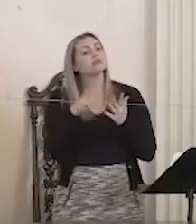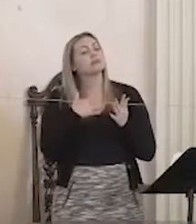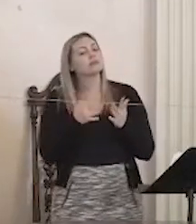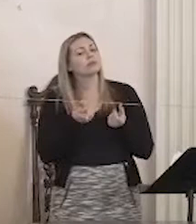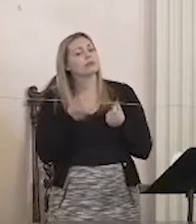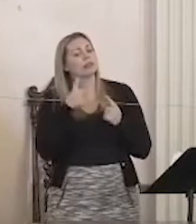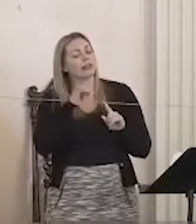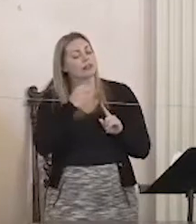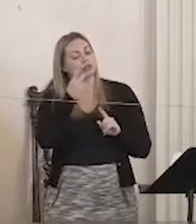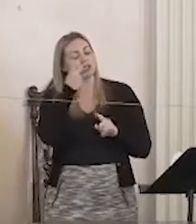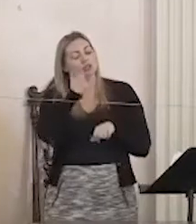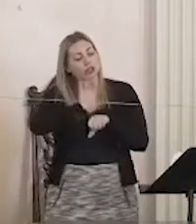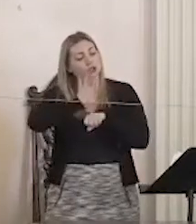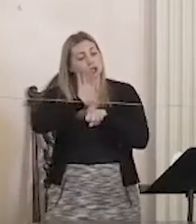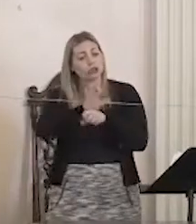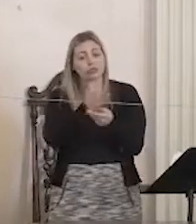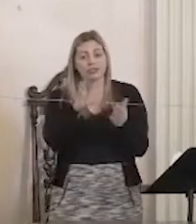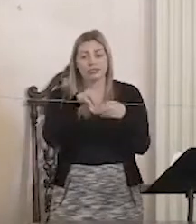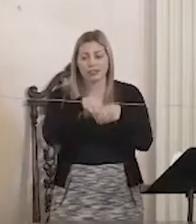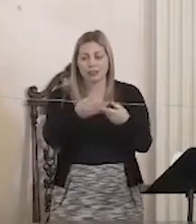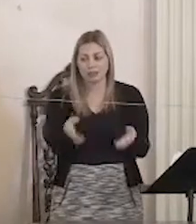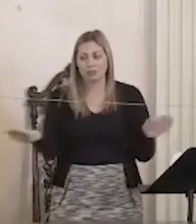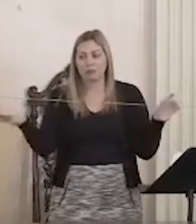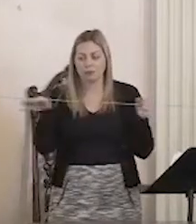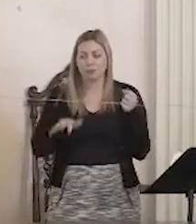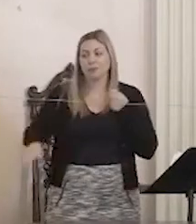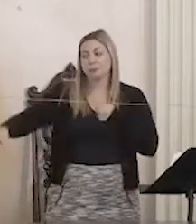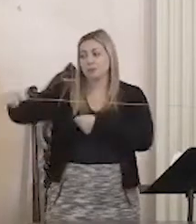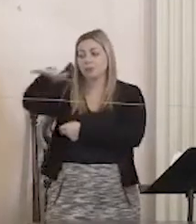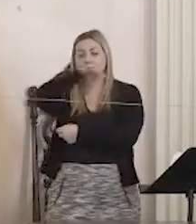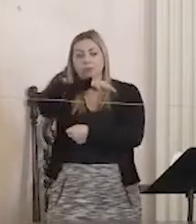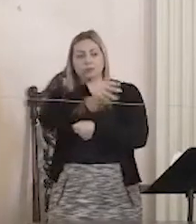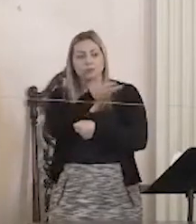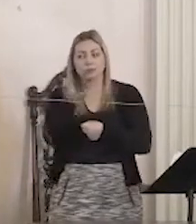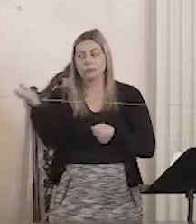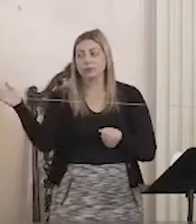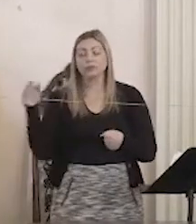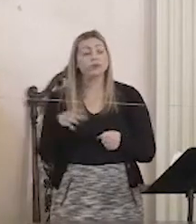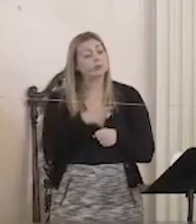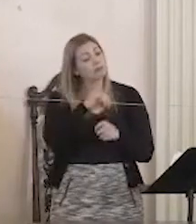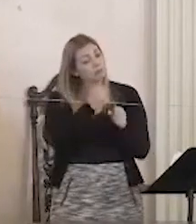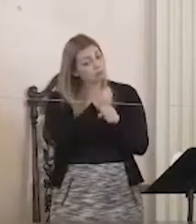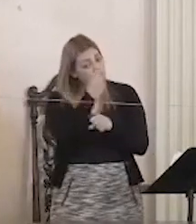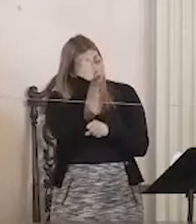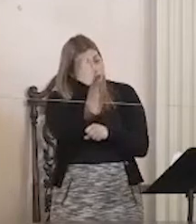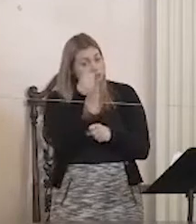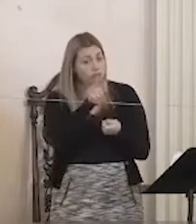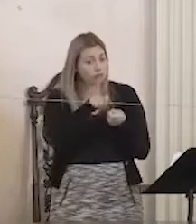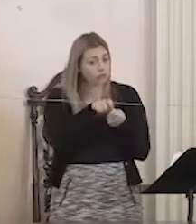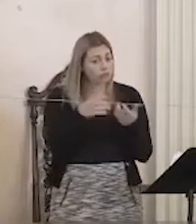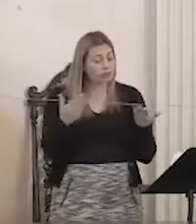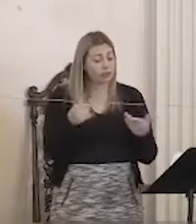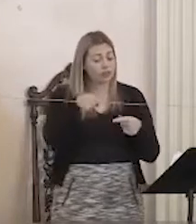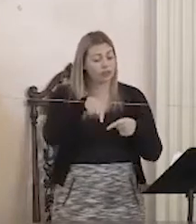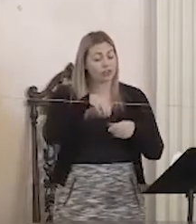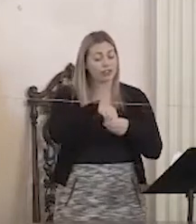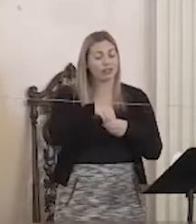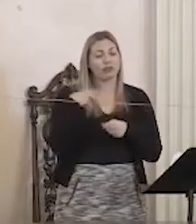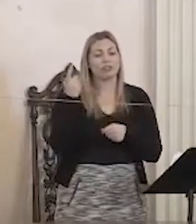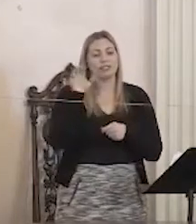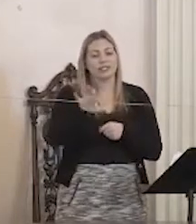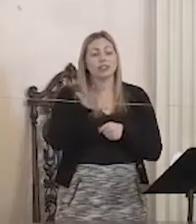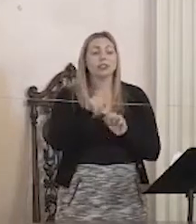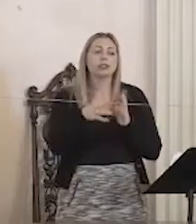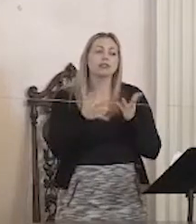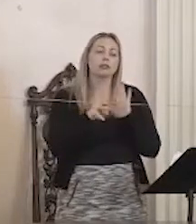be the voice of the congregation in the public sphere. And it makes sense, particularly here in the nation's capital.